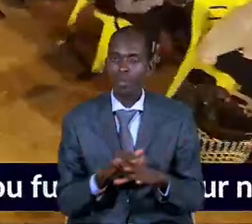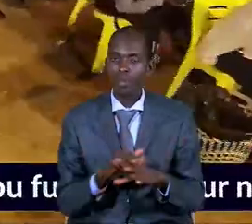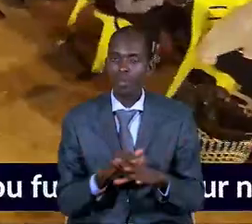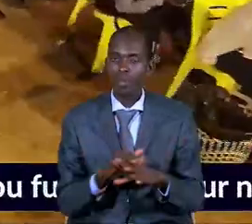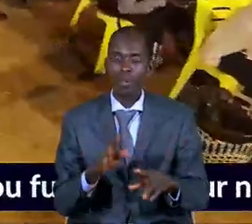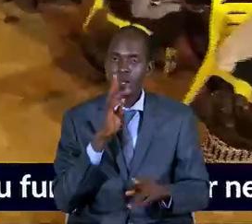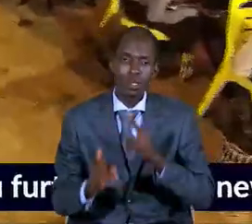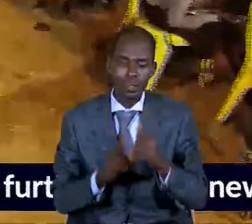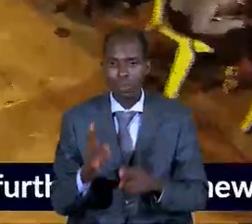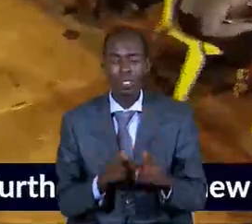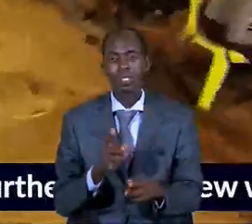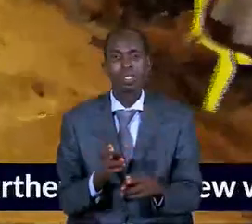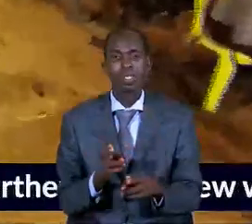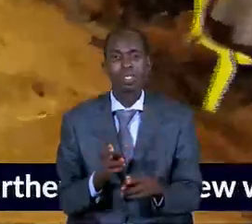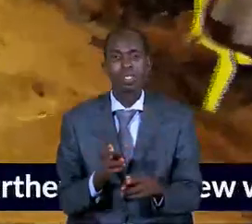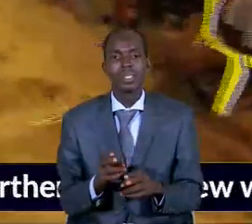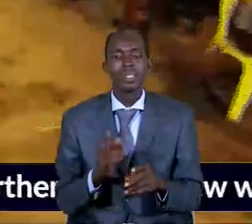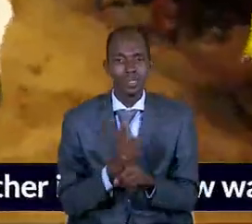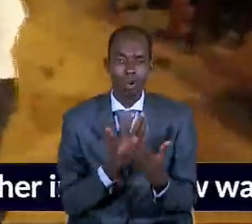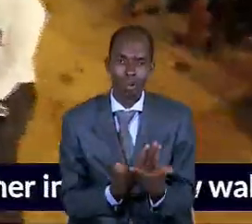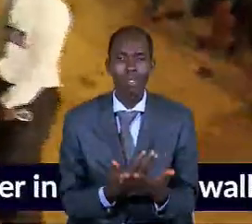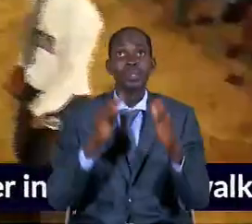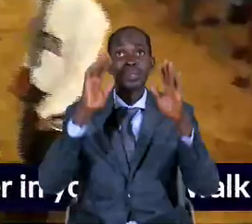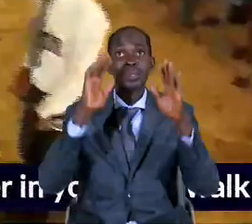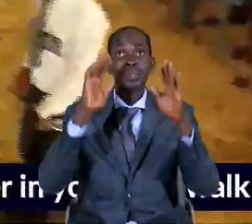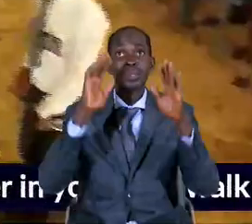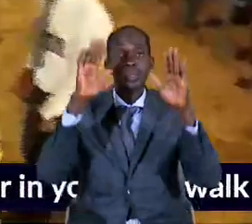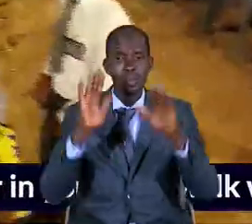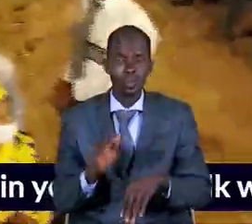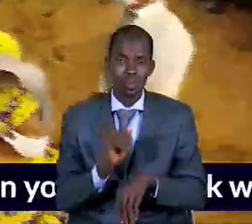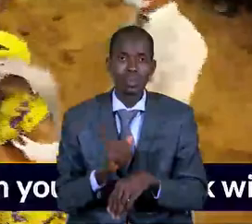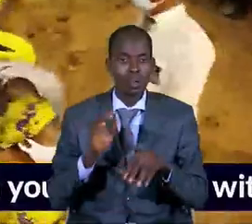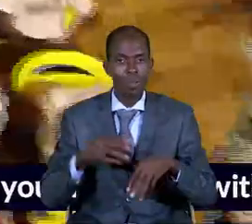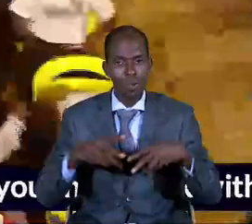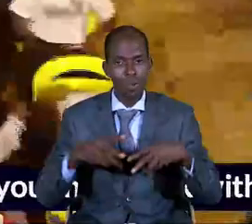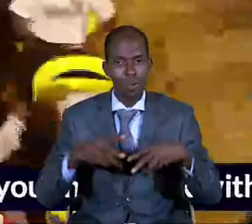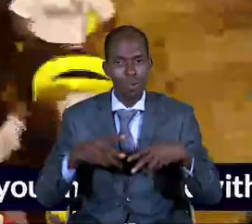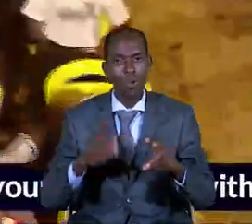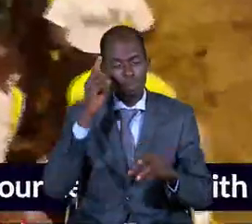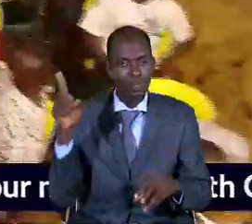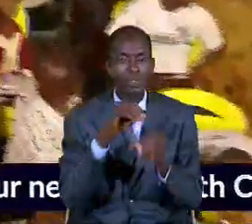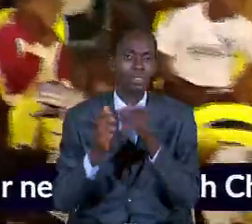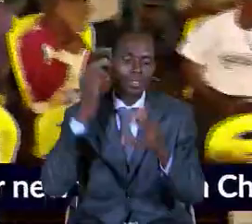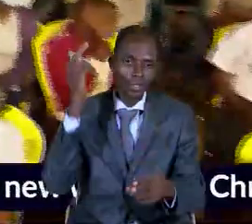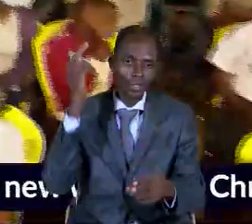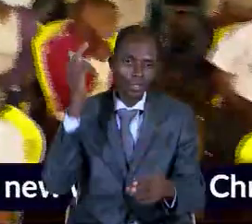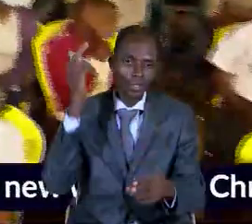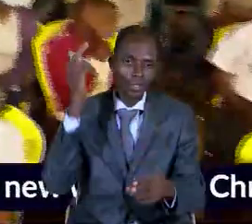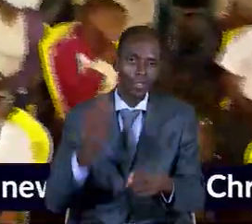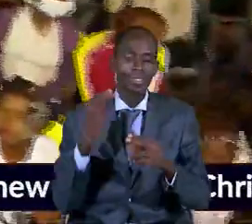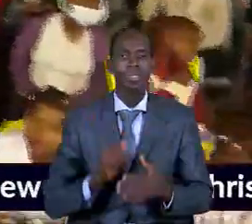Amen. Amen. Amen. Miracle on the way in Jesus' name.